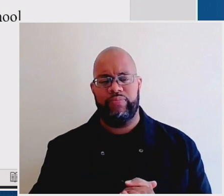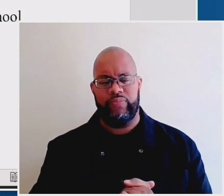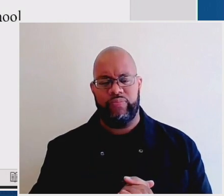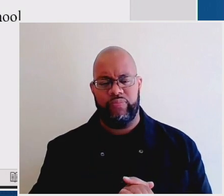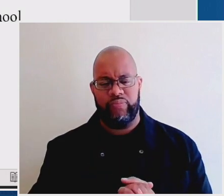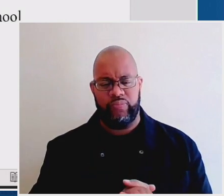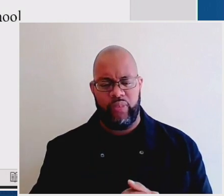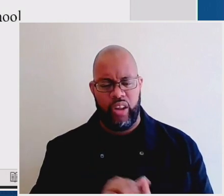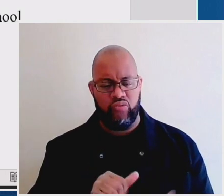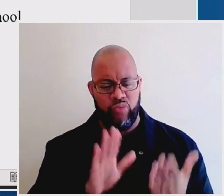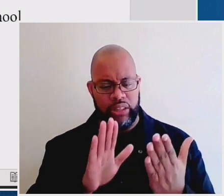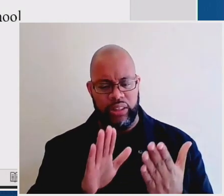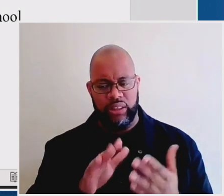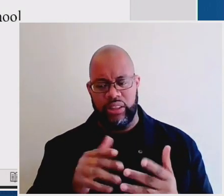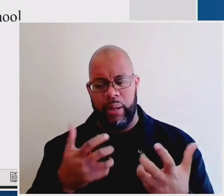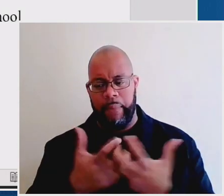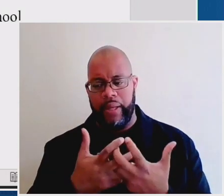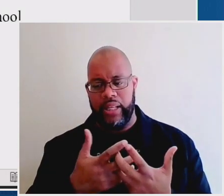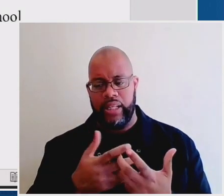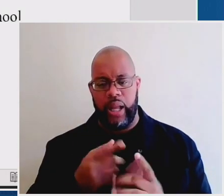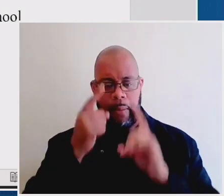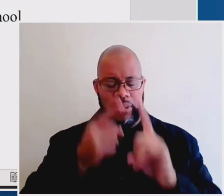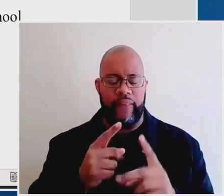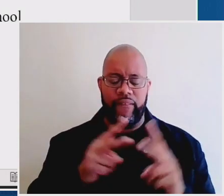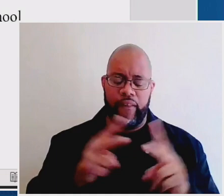address and meet this objective has been very challenging.